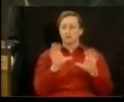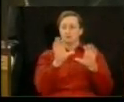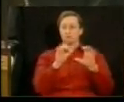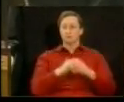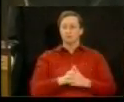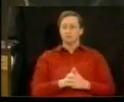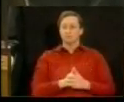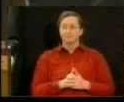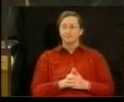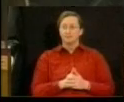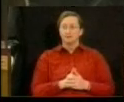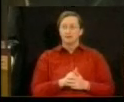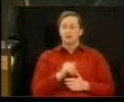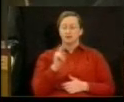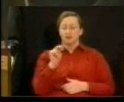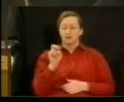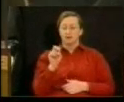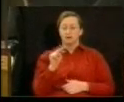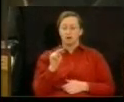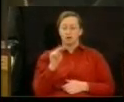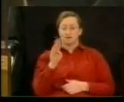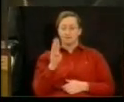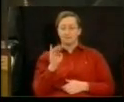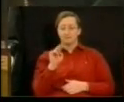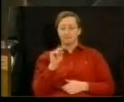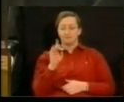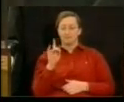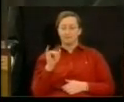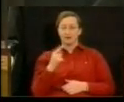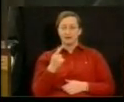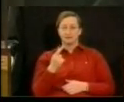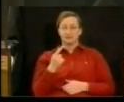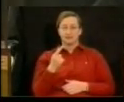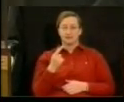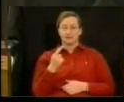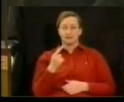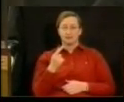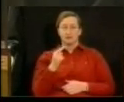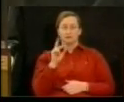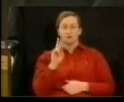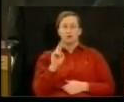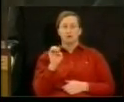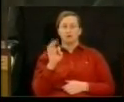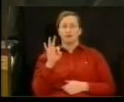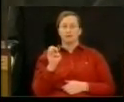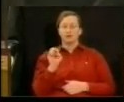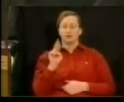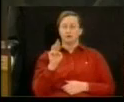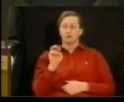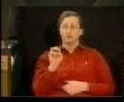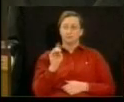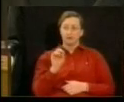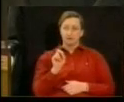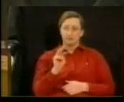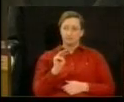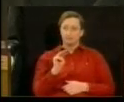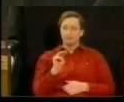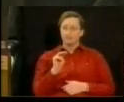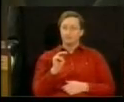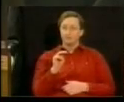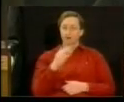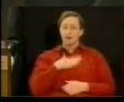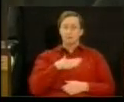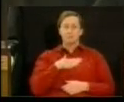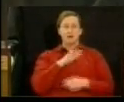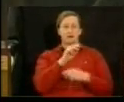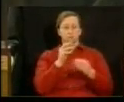is a non-binding referendum, fancy word plebiscite, but a non-binding referendum. My resolution has a very specific